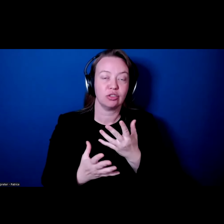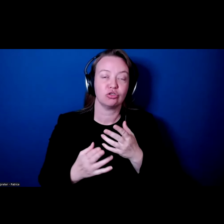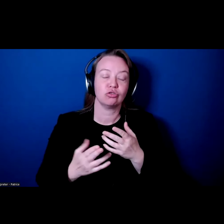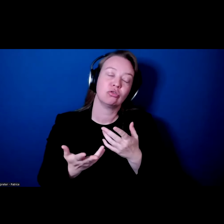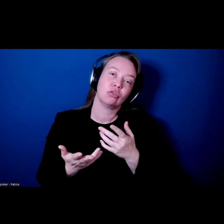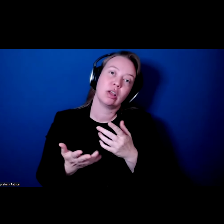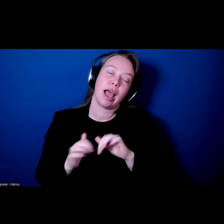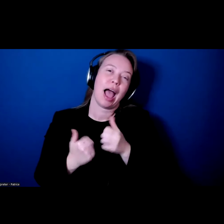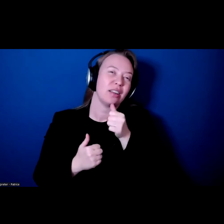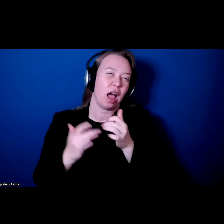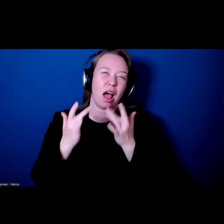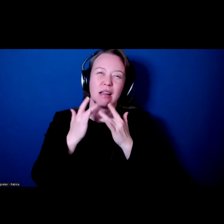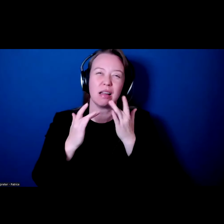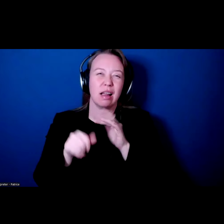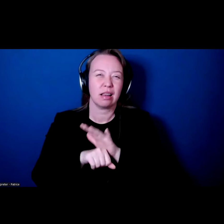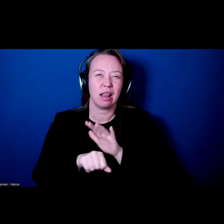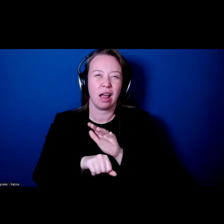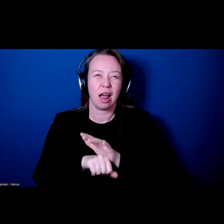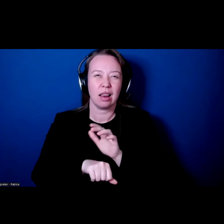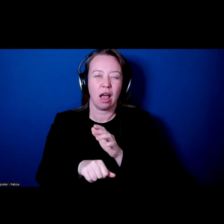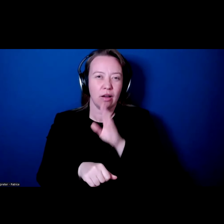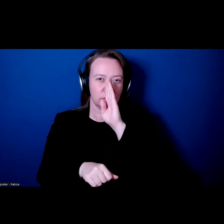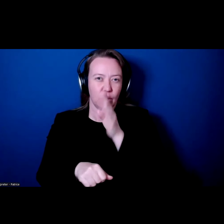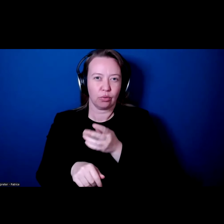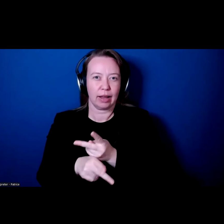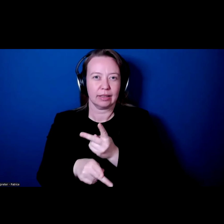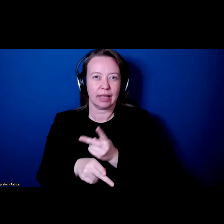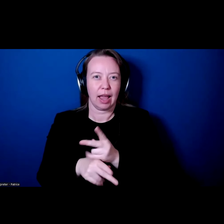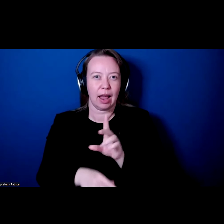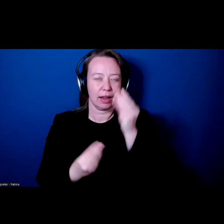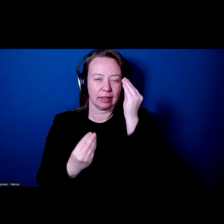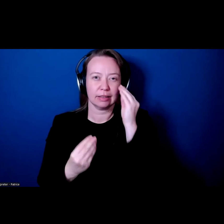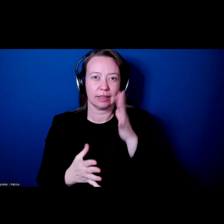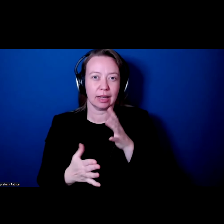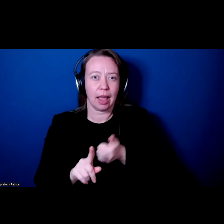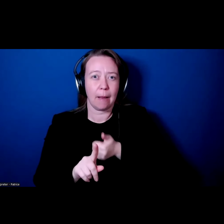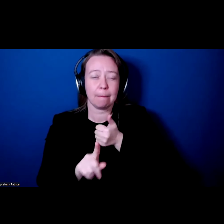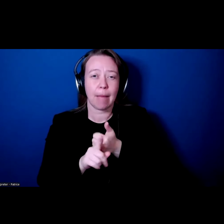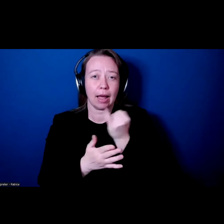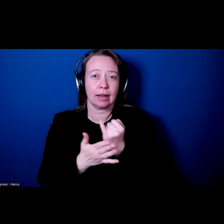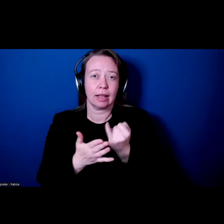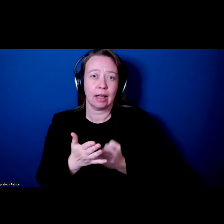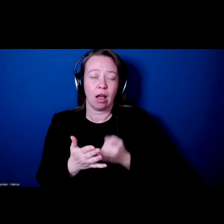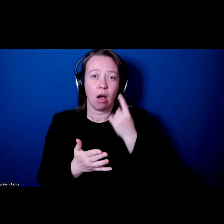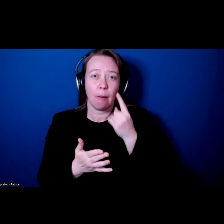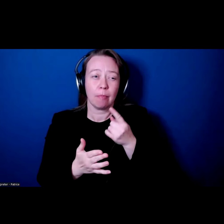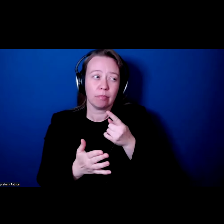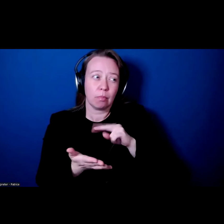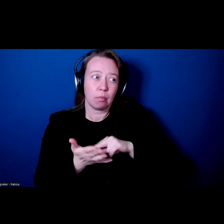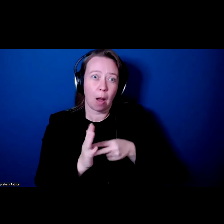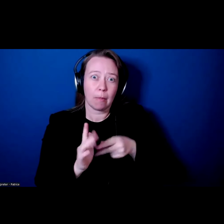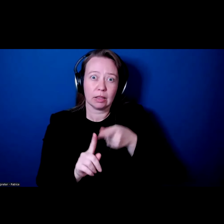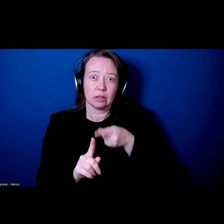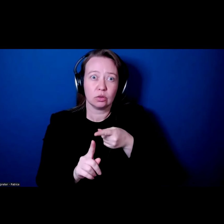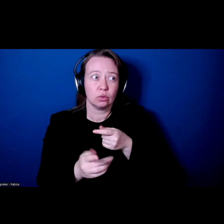does insufficient direct care workforce data impact the design and the implementation of initiatives meant to support the direct care